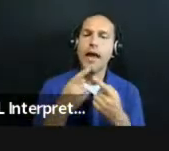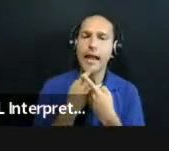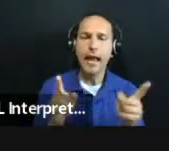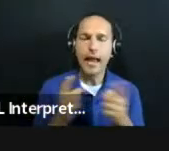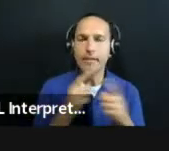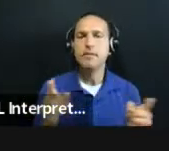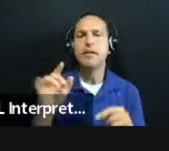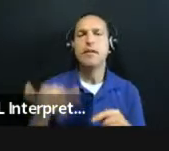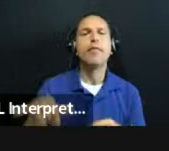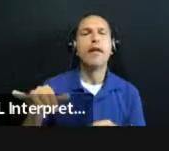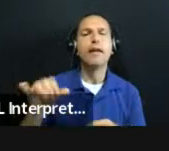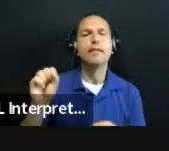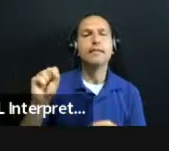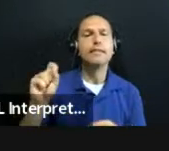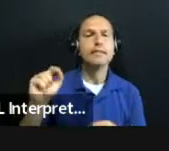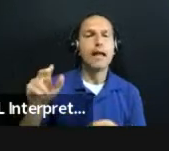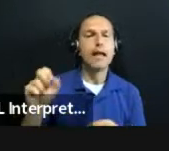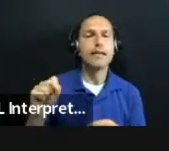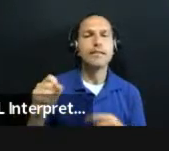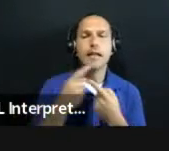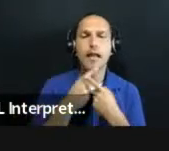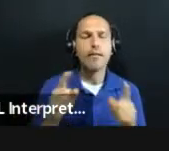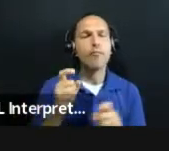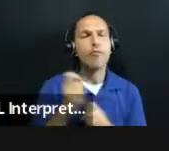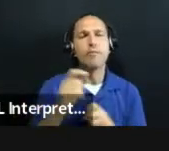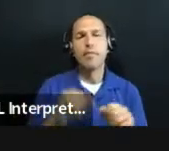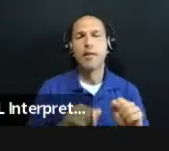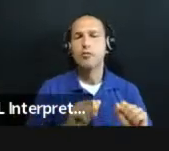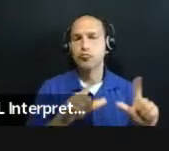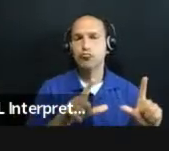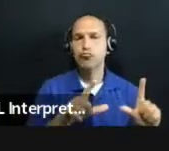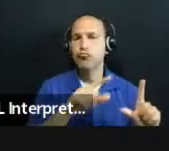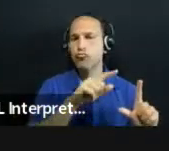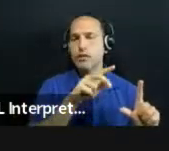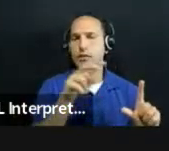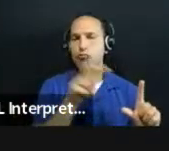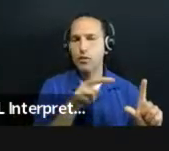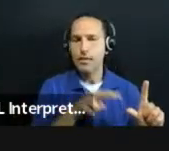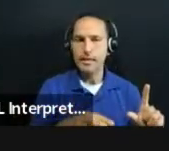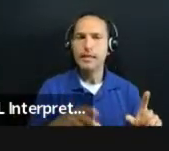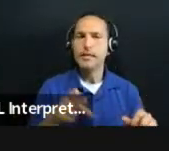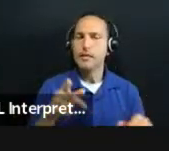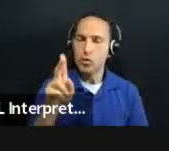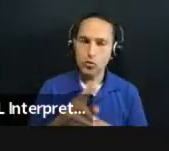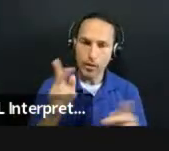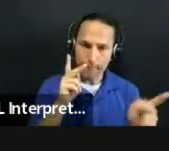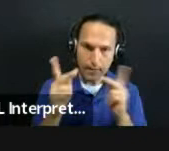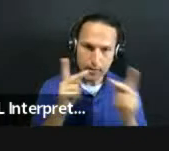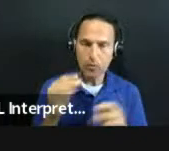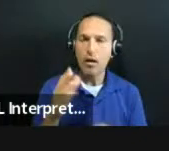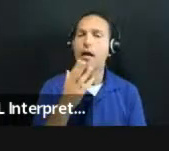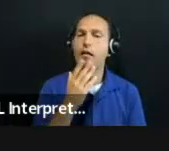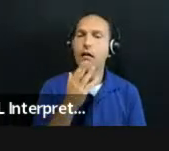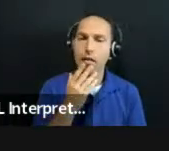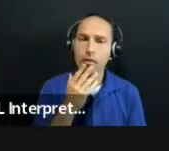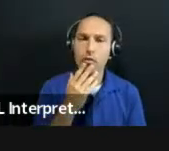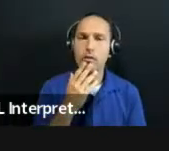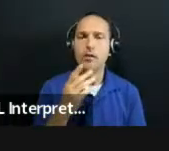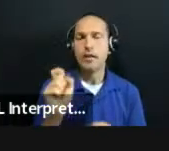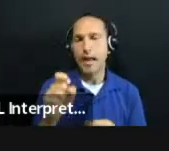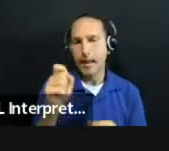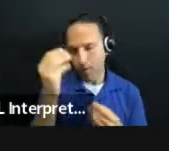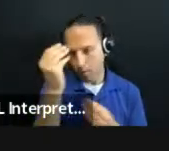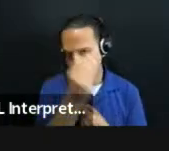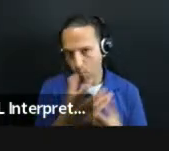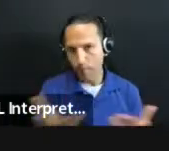status announcements, are announced by screen readers, so that you're not just using, visuals or color alone to notify